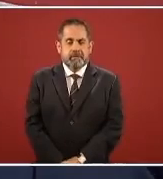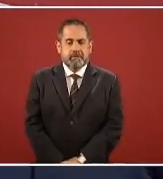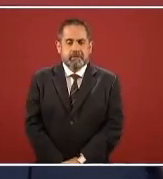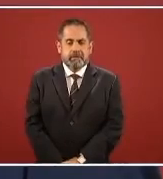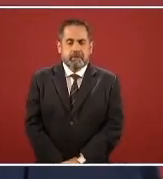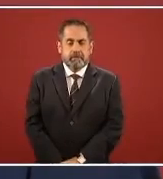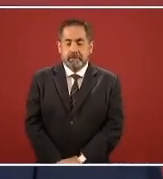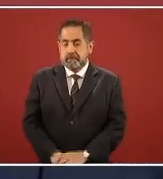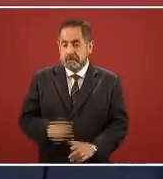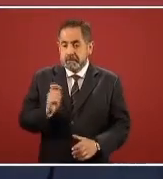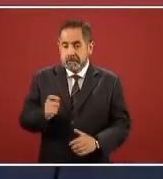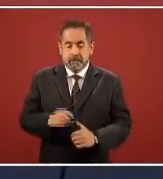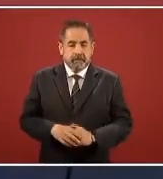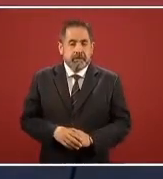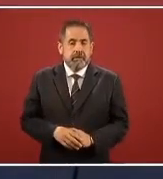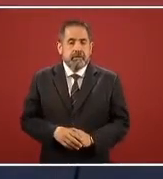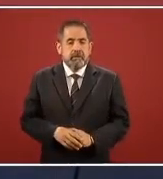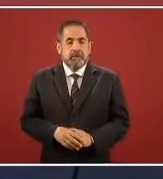Es que